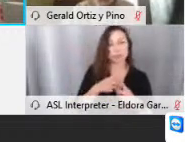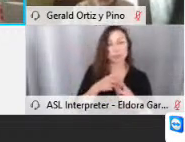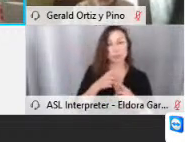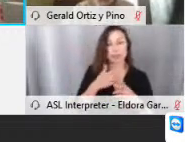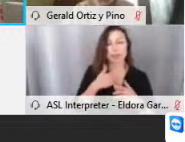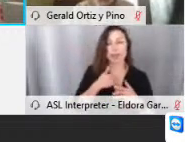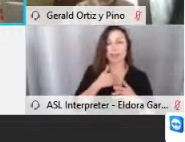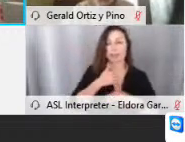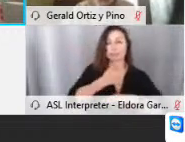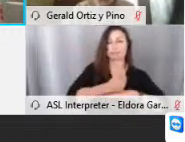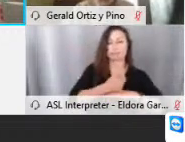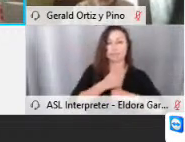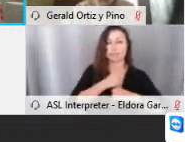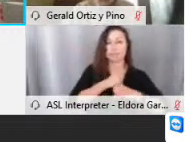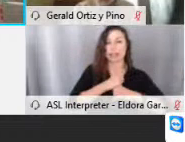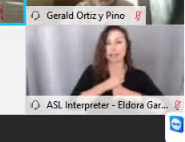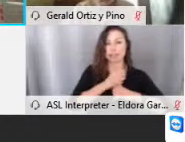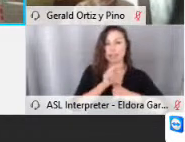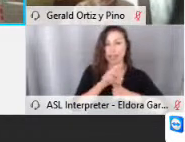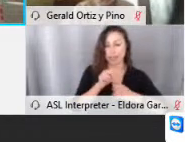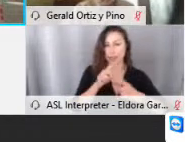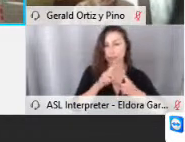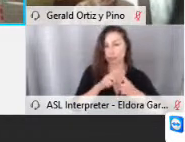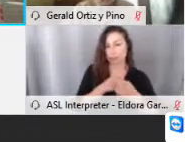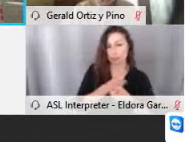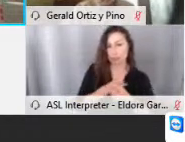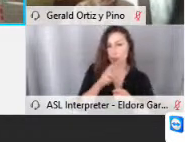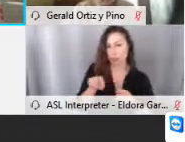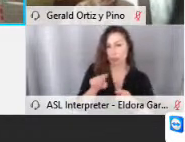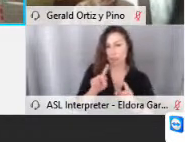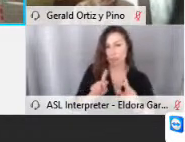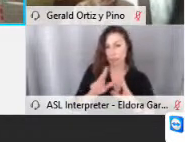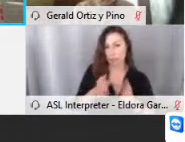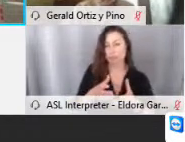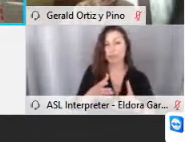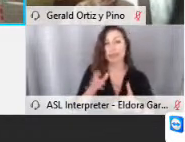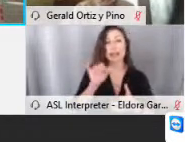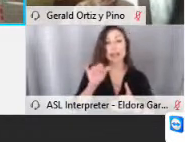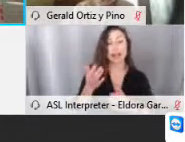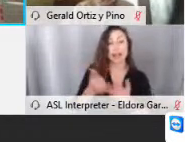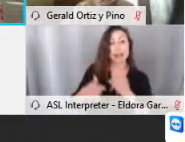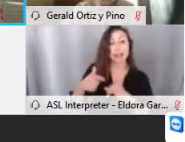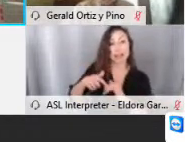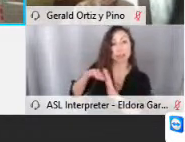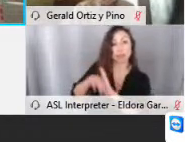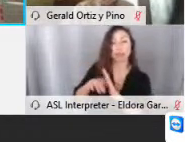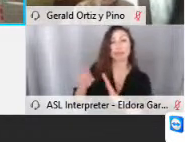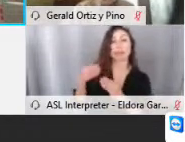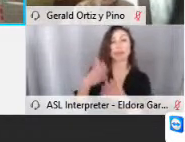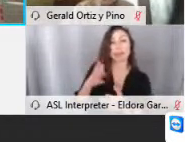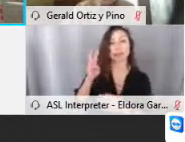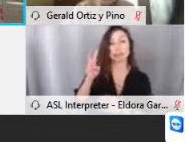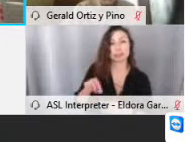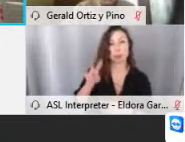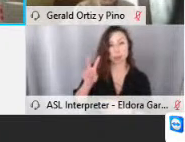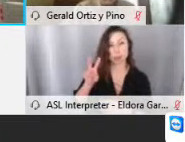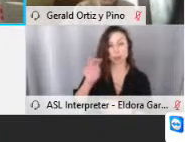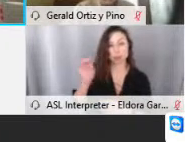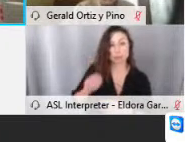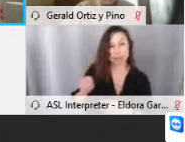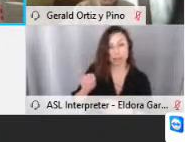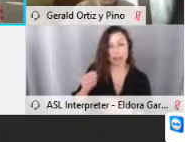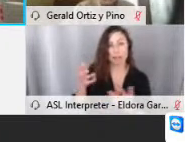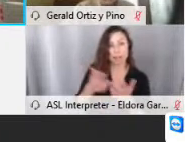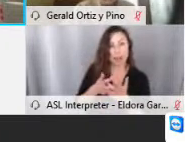that serves that population. So similar to the last recession, they gave states an additional 6.2% match.